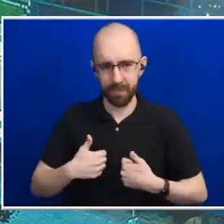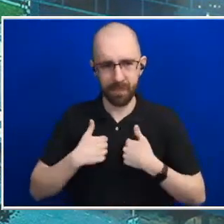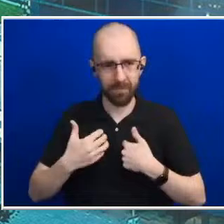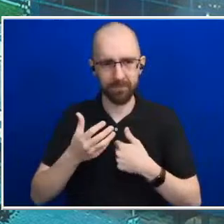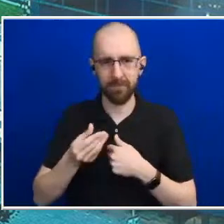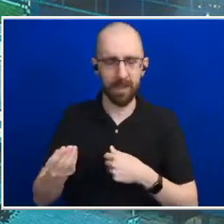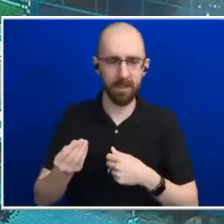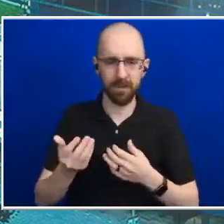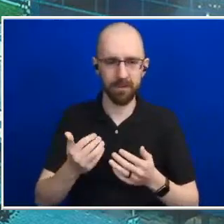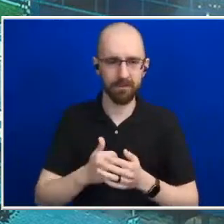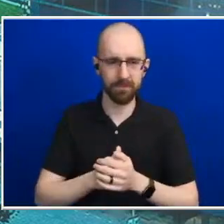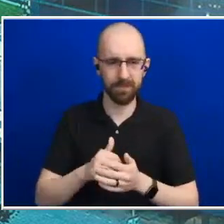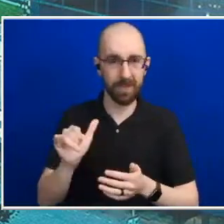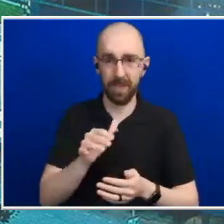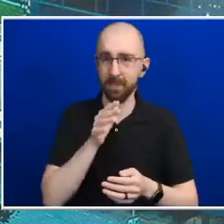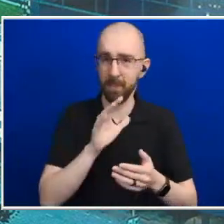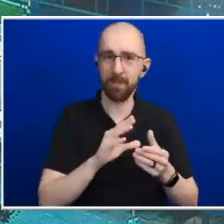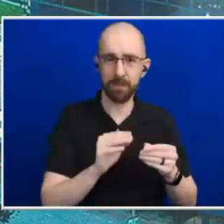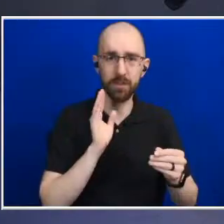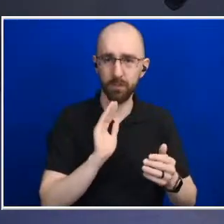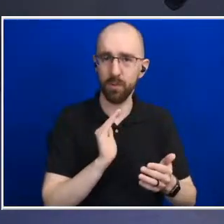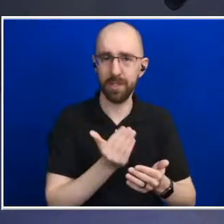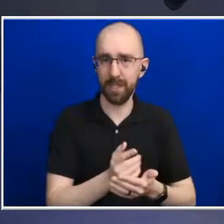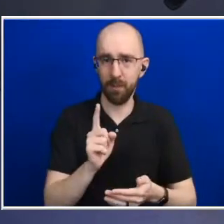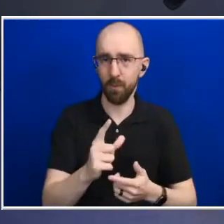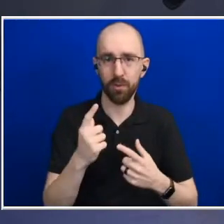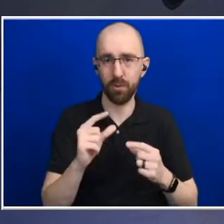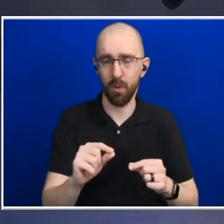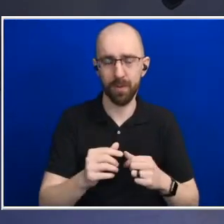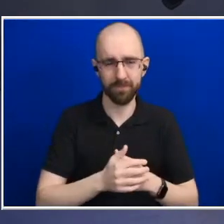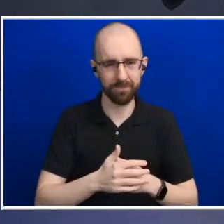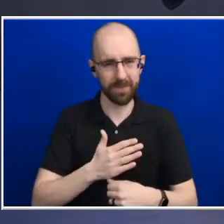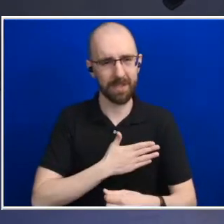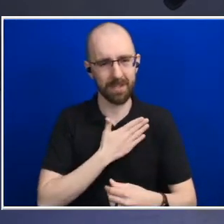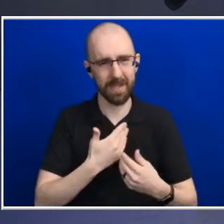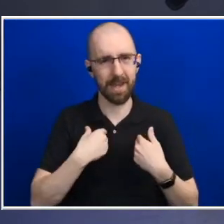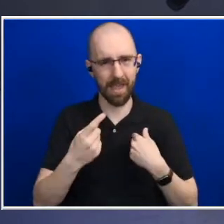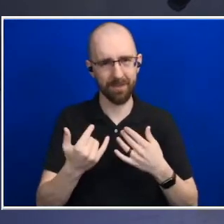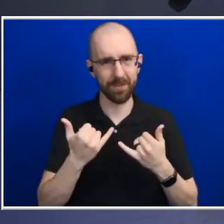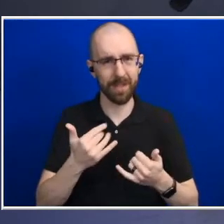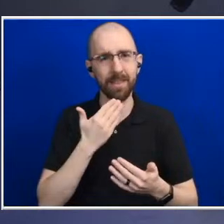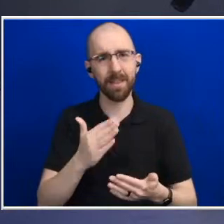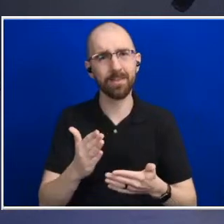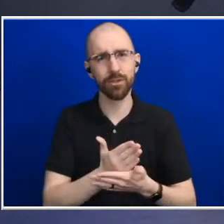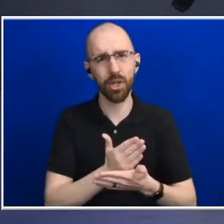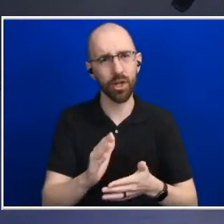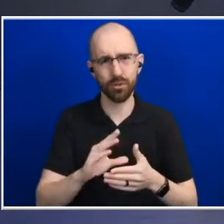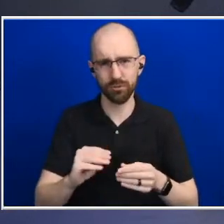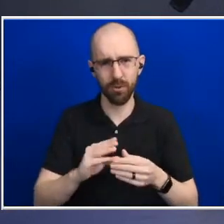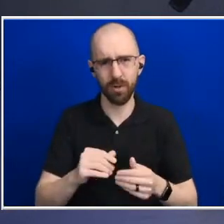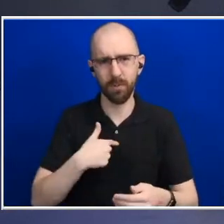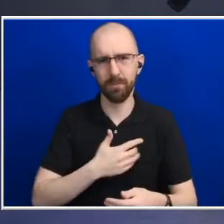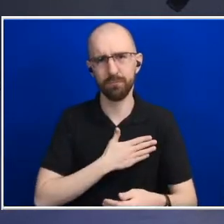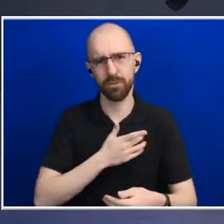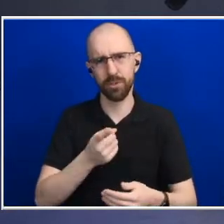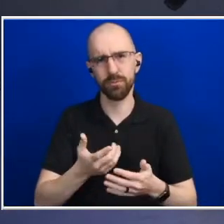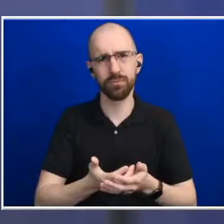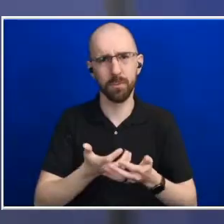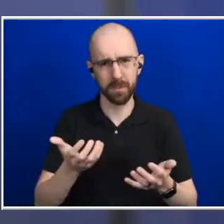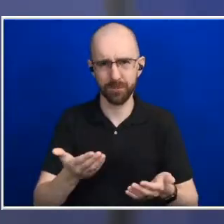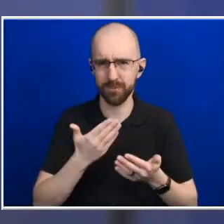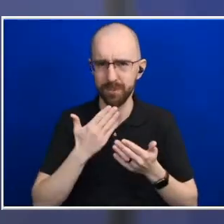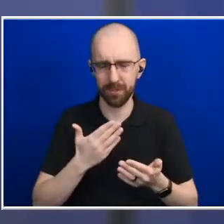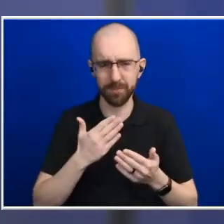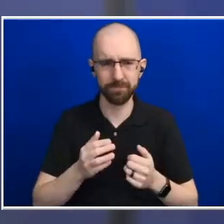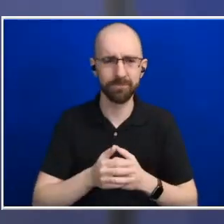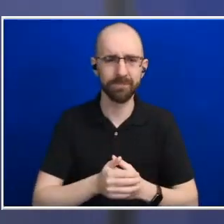my mom says, you're going to get where you're going. So glad to have you today. Thanks for sharing your story with us. Of course. We really appreciate you so much. Thank you. Thank you. Thanks to all of our